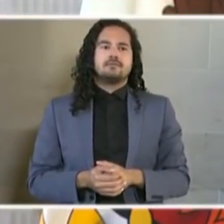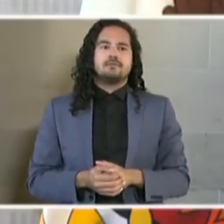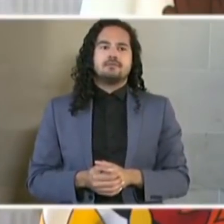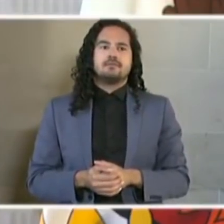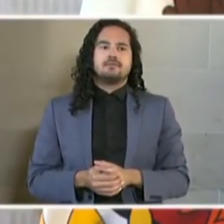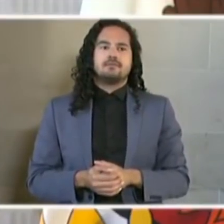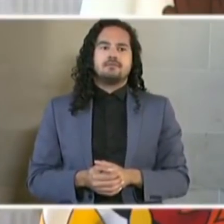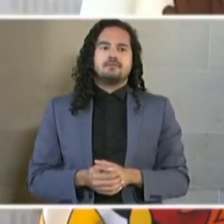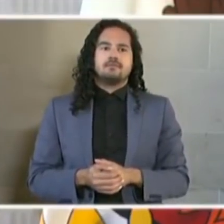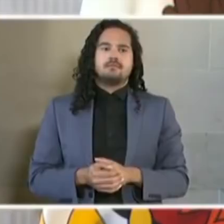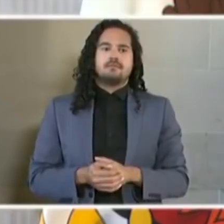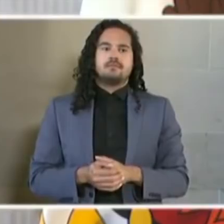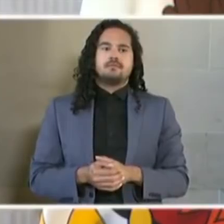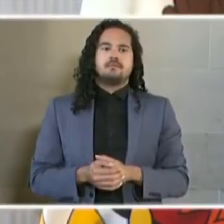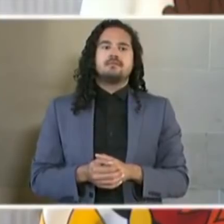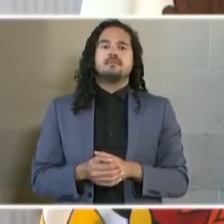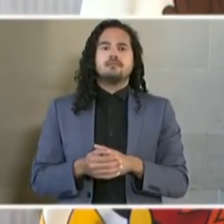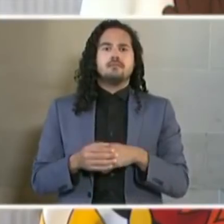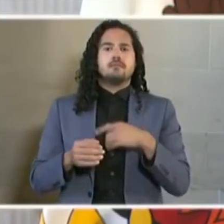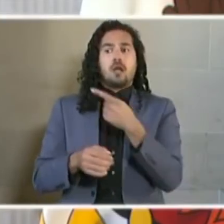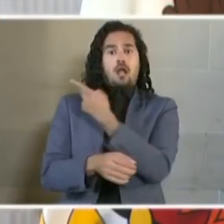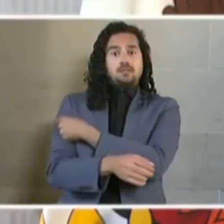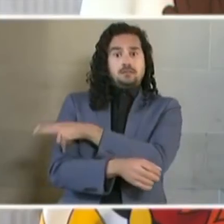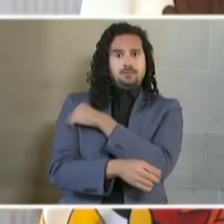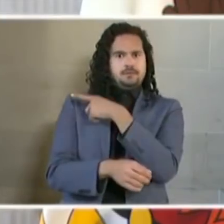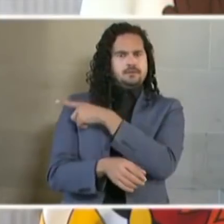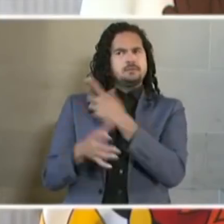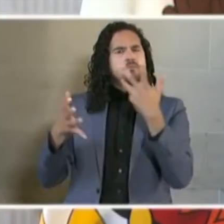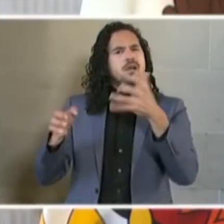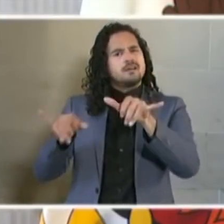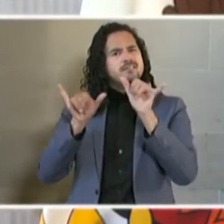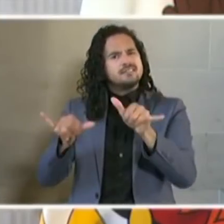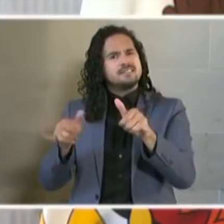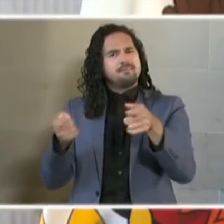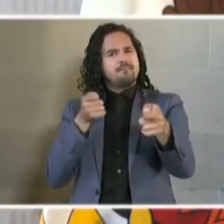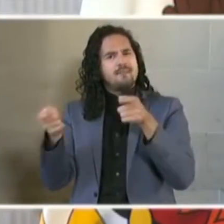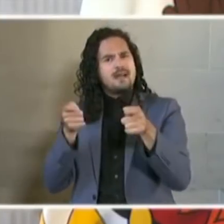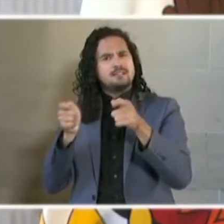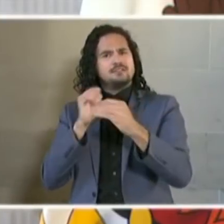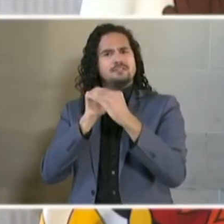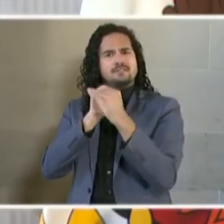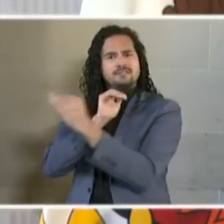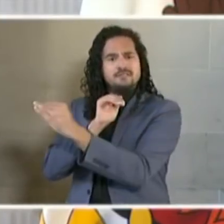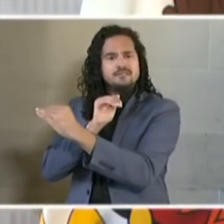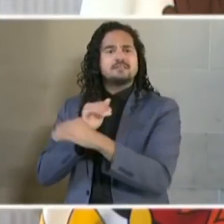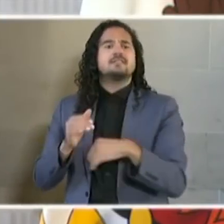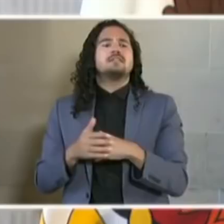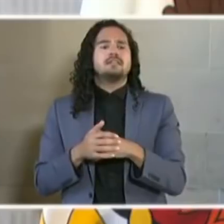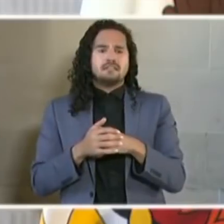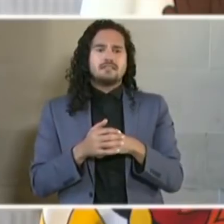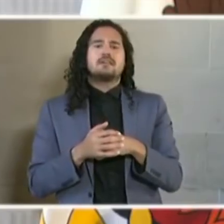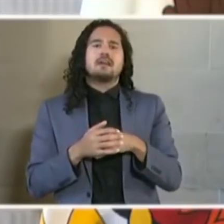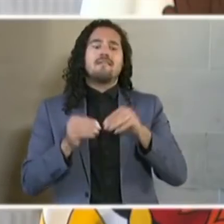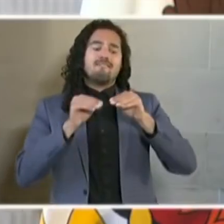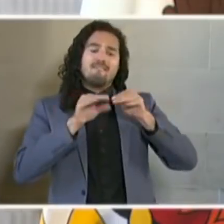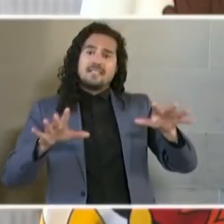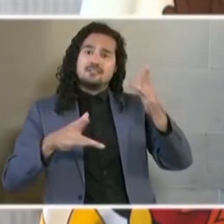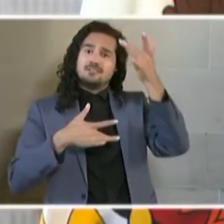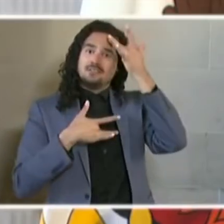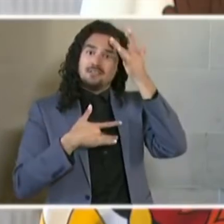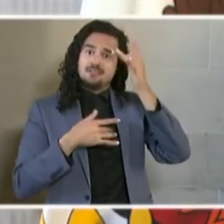stable and managing the current rate of infection. That hospital rate of increase is in the